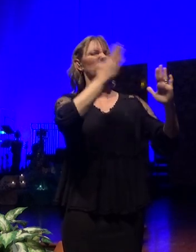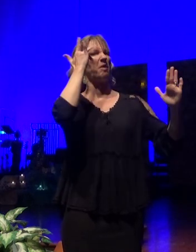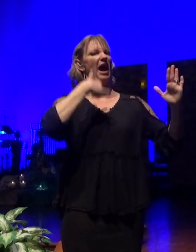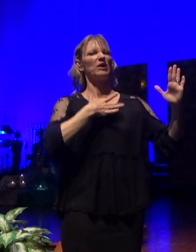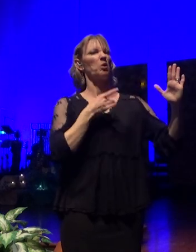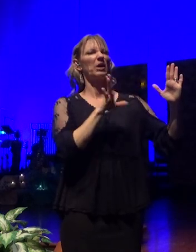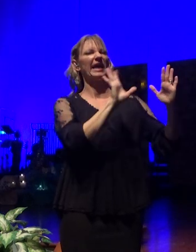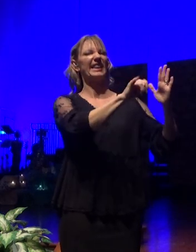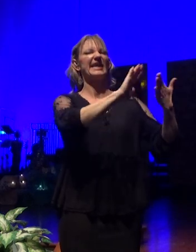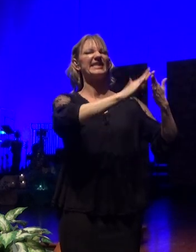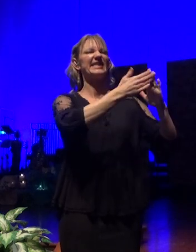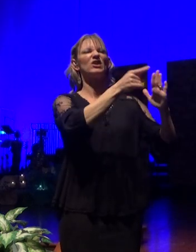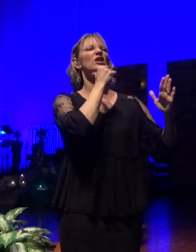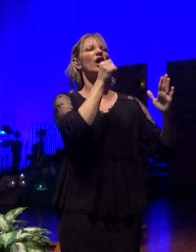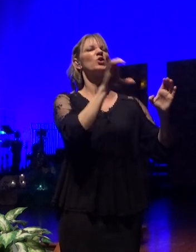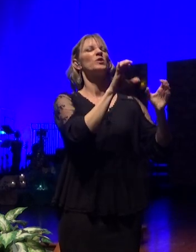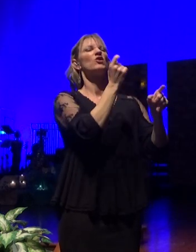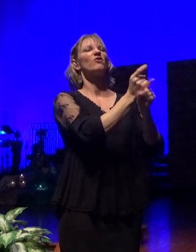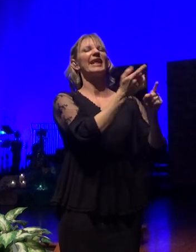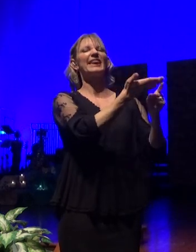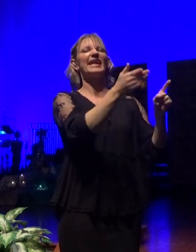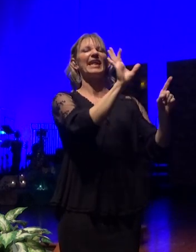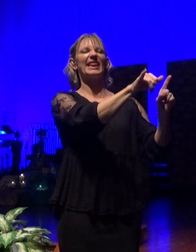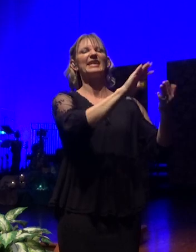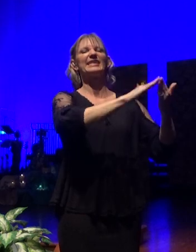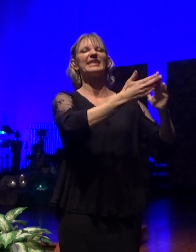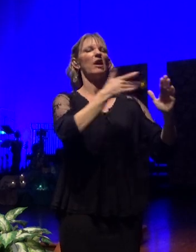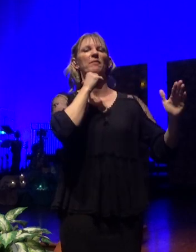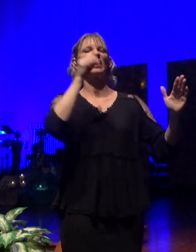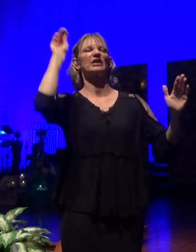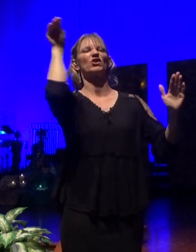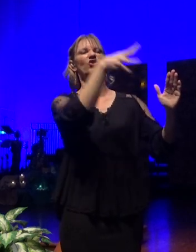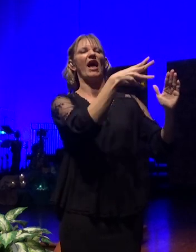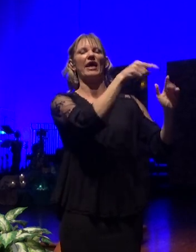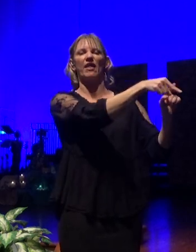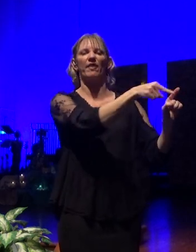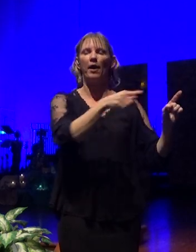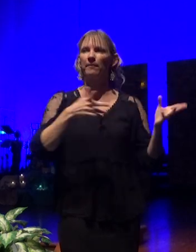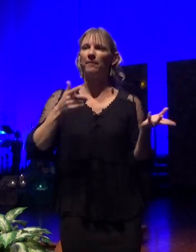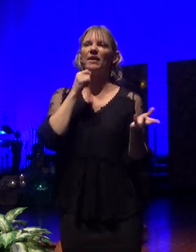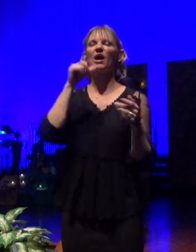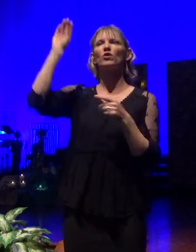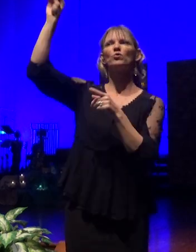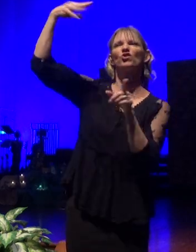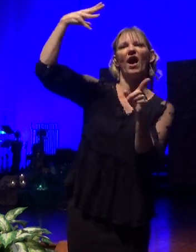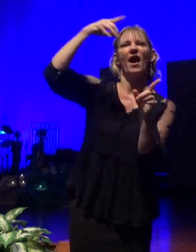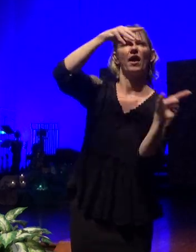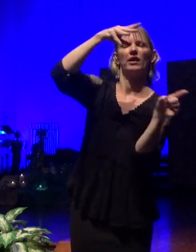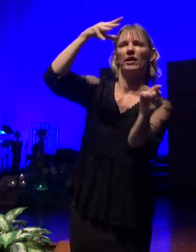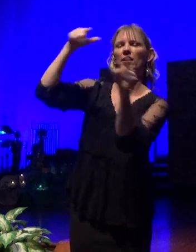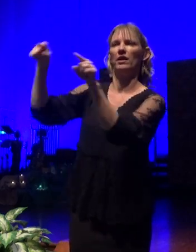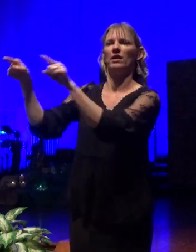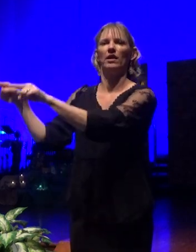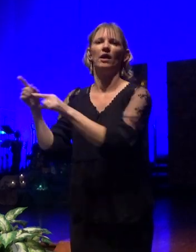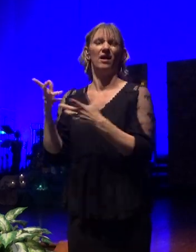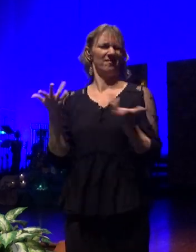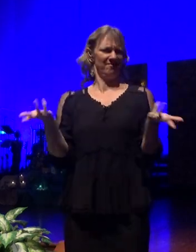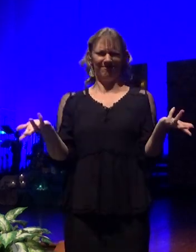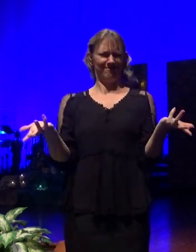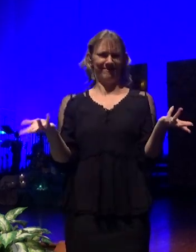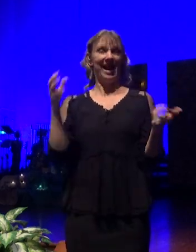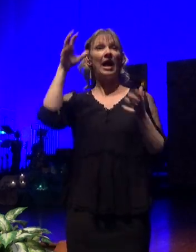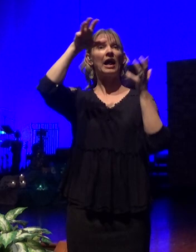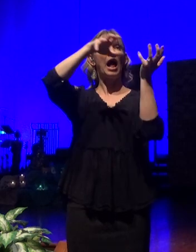They're not doing the right thing there. I'm not going to shine here or there. The sun, in fact, when the clouds are